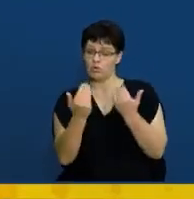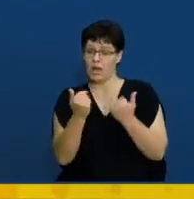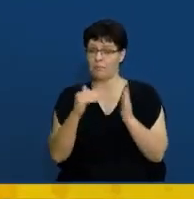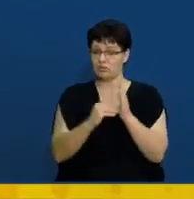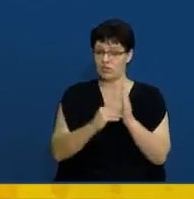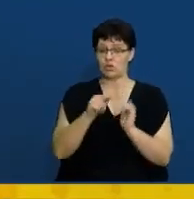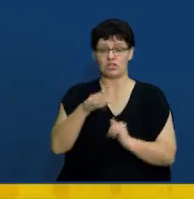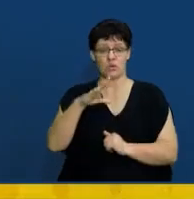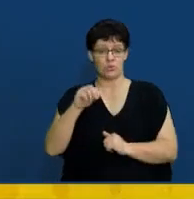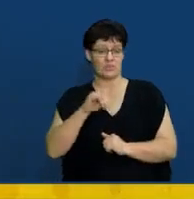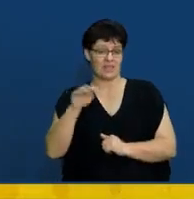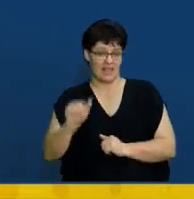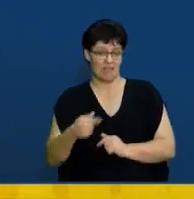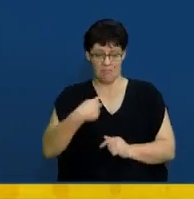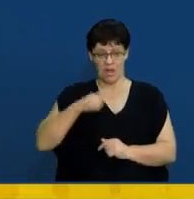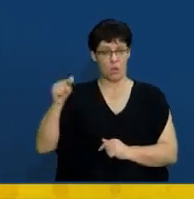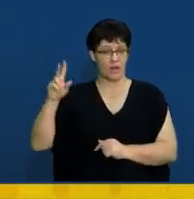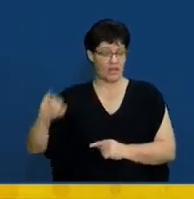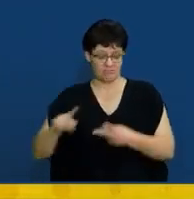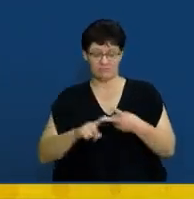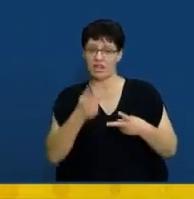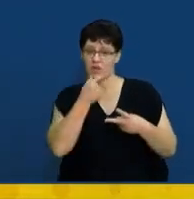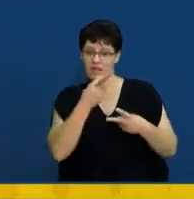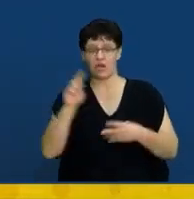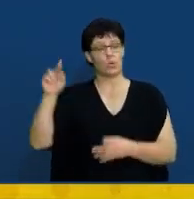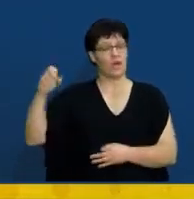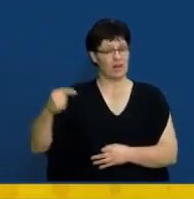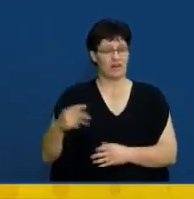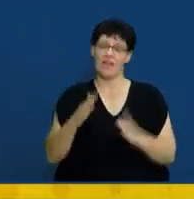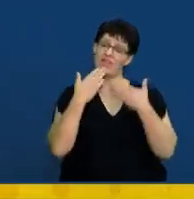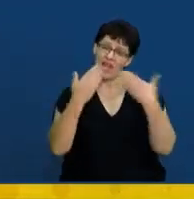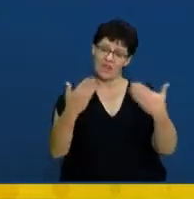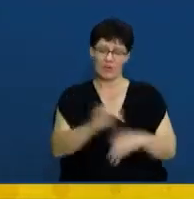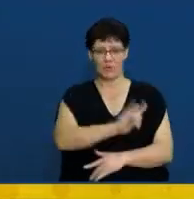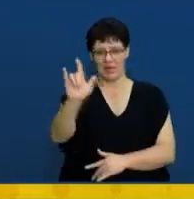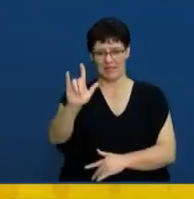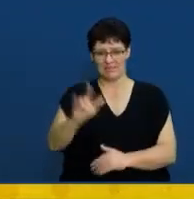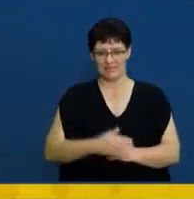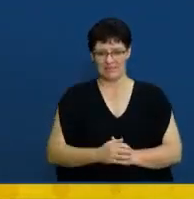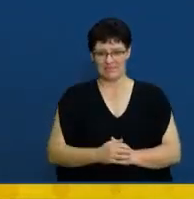www.wazamatrix.co.za. From me, Luni, Nicolene, and Eugen, it's thank you and goodbye.